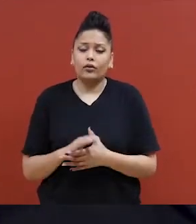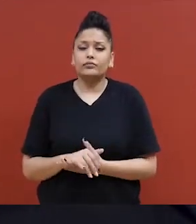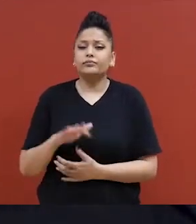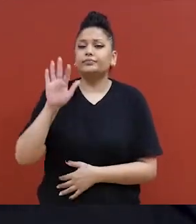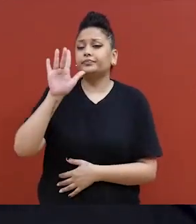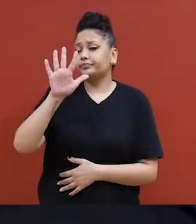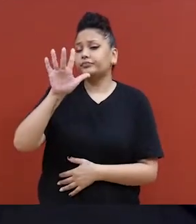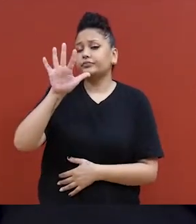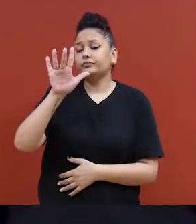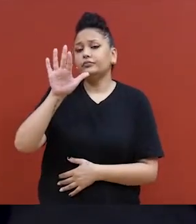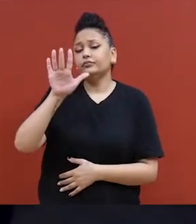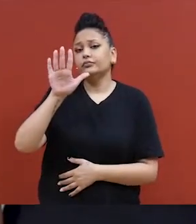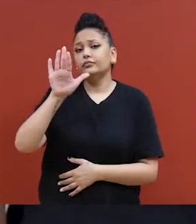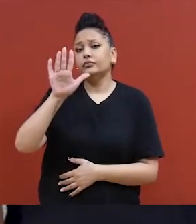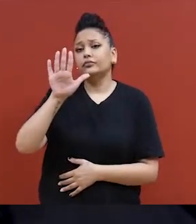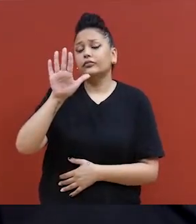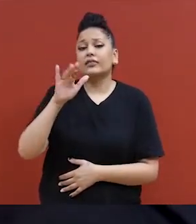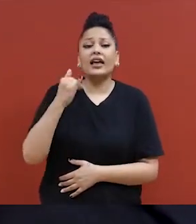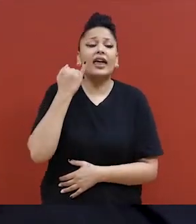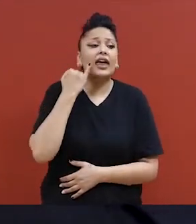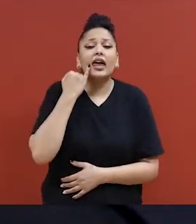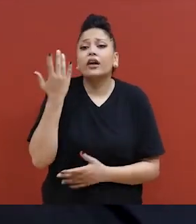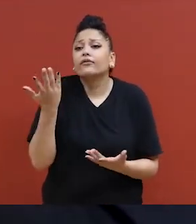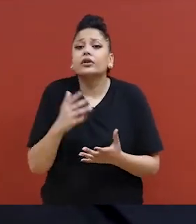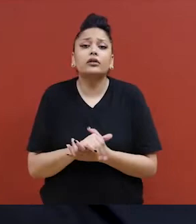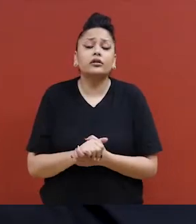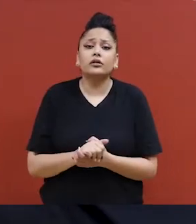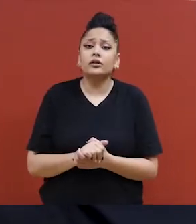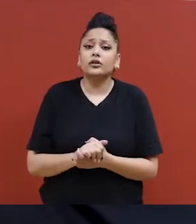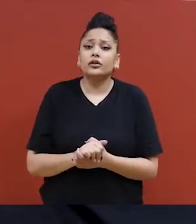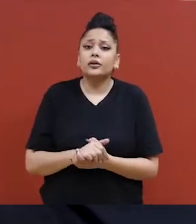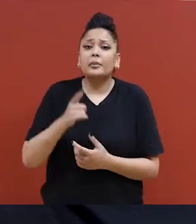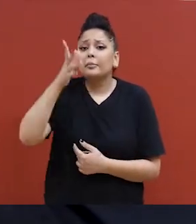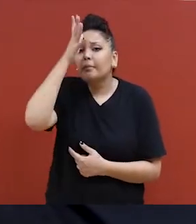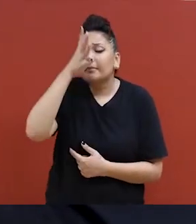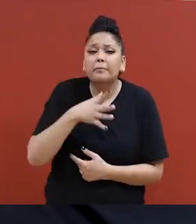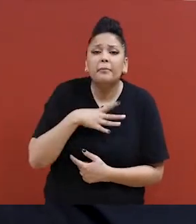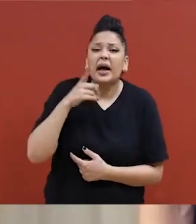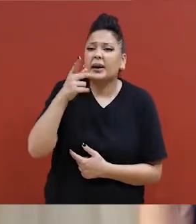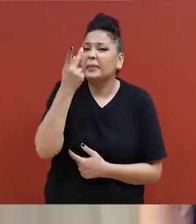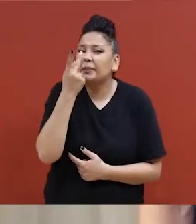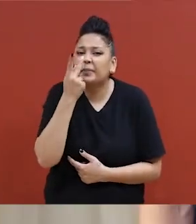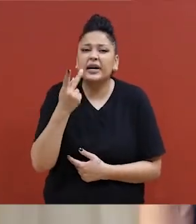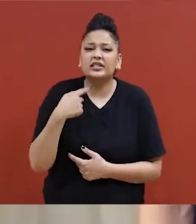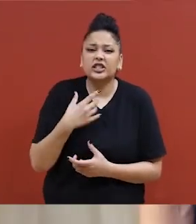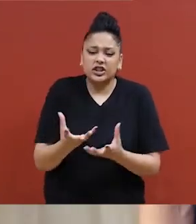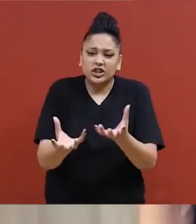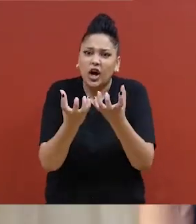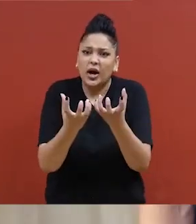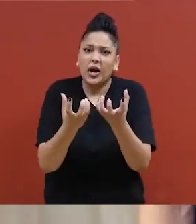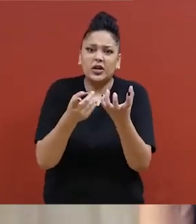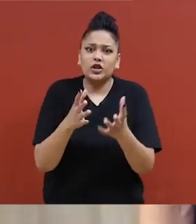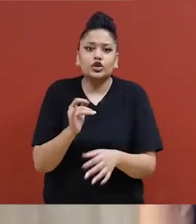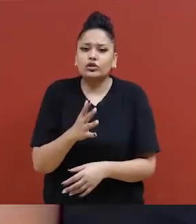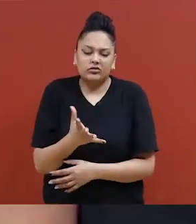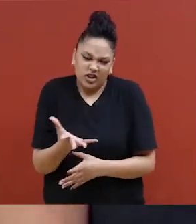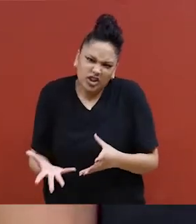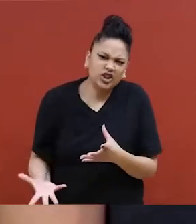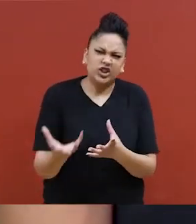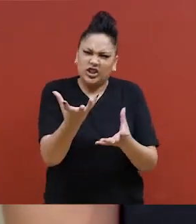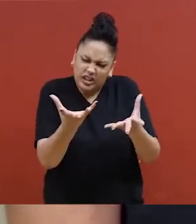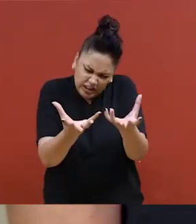open up my hand. If this person has male personal body parts, I might grab their